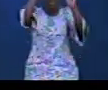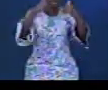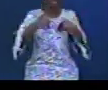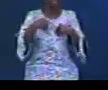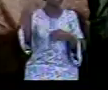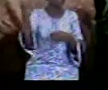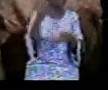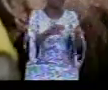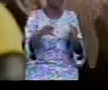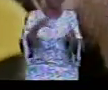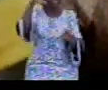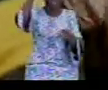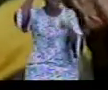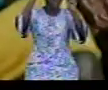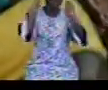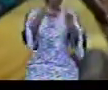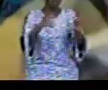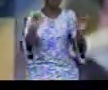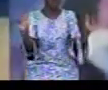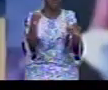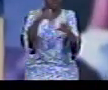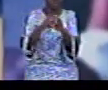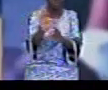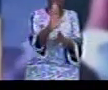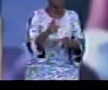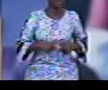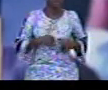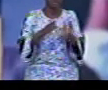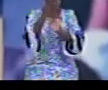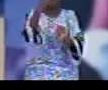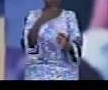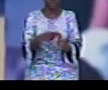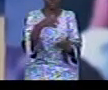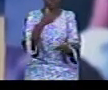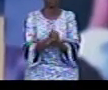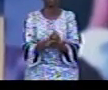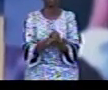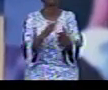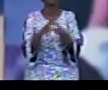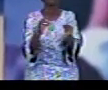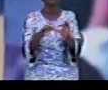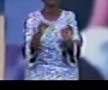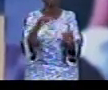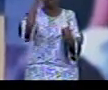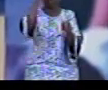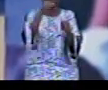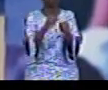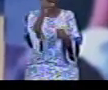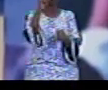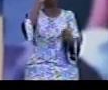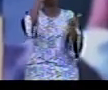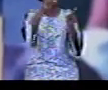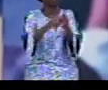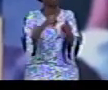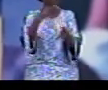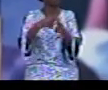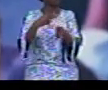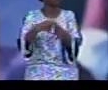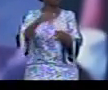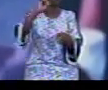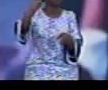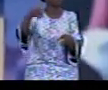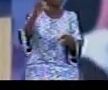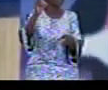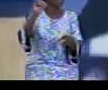life. I remember one brother, his name Joseph.